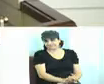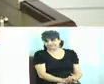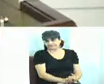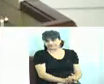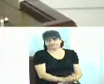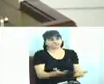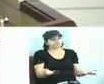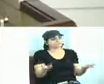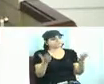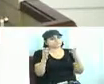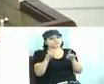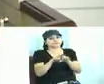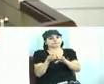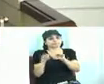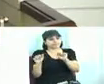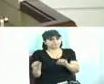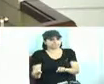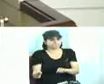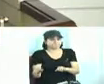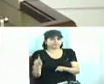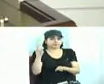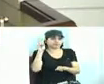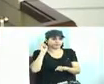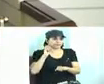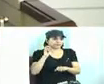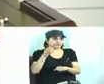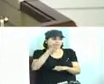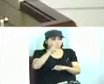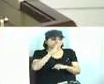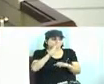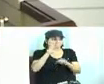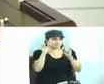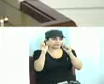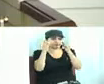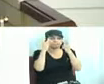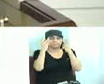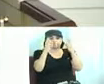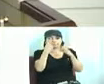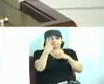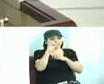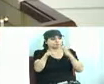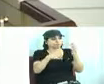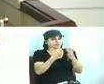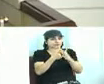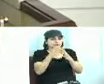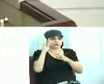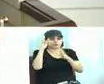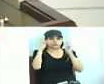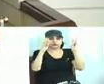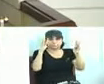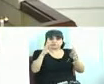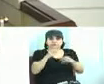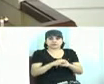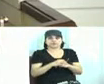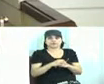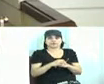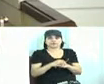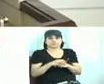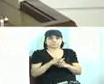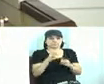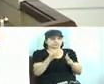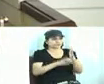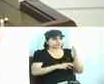forward. Please rise as you're able as we hear God's vision for all creation as described in chapter 21 of the Revelation of Jesus